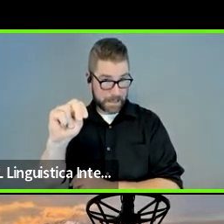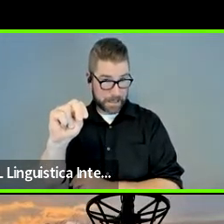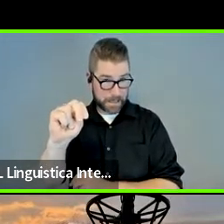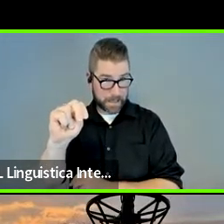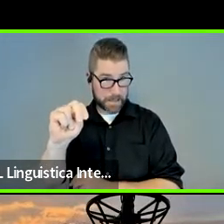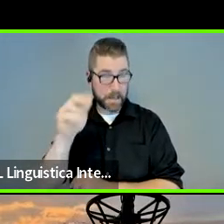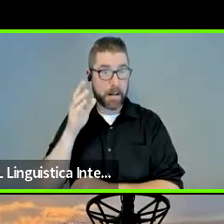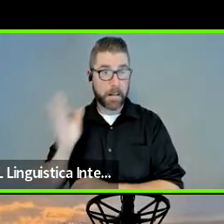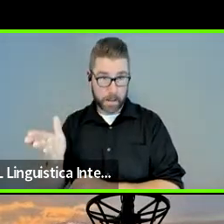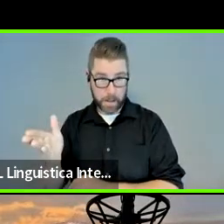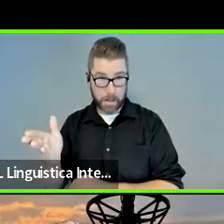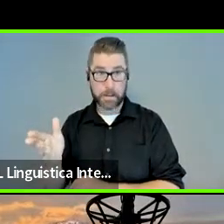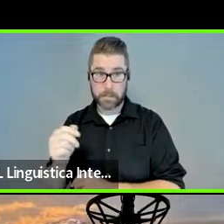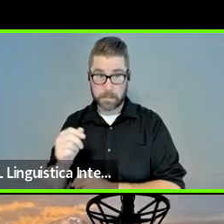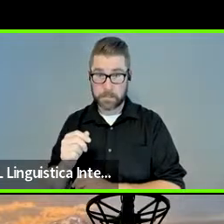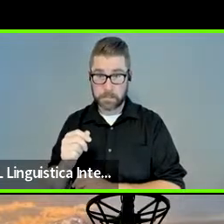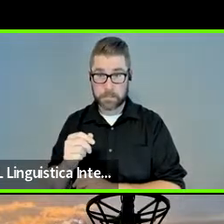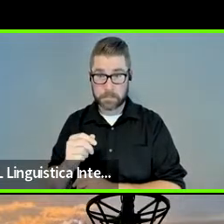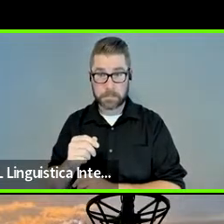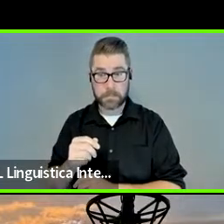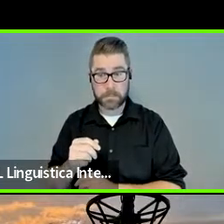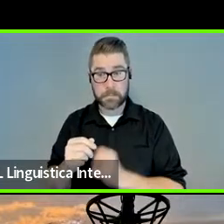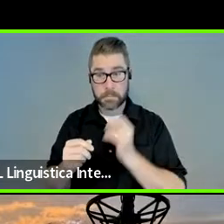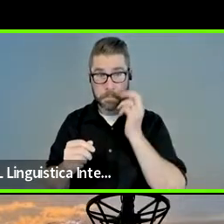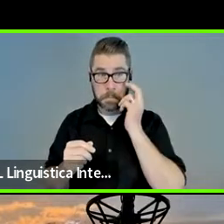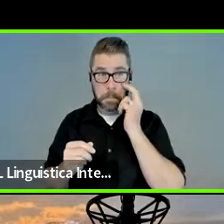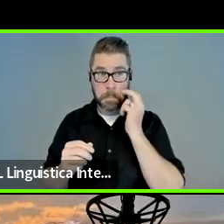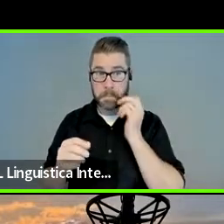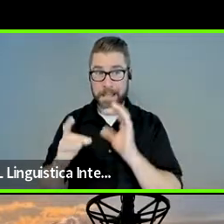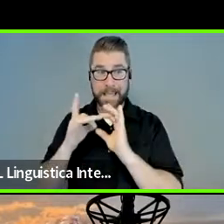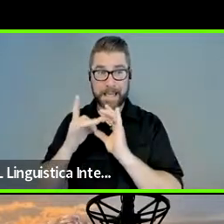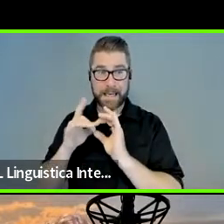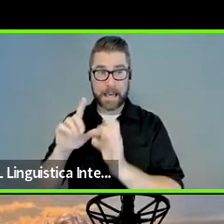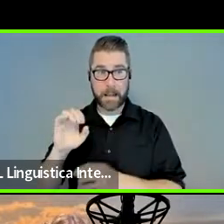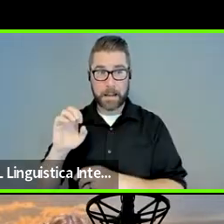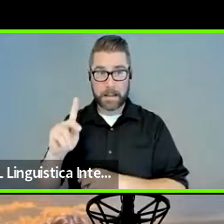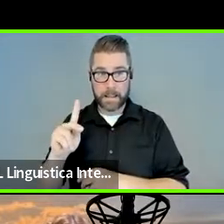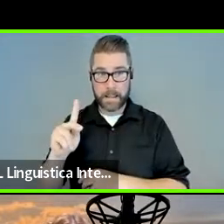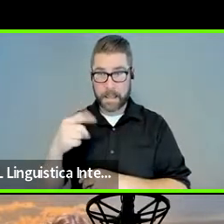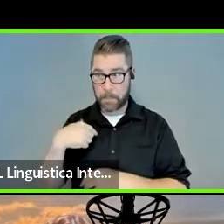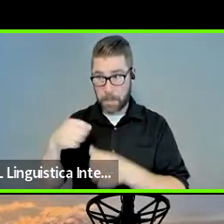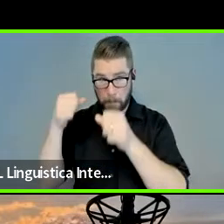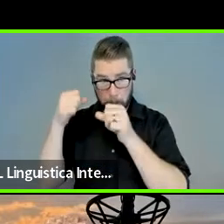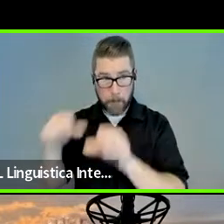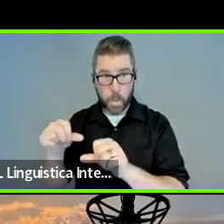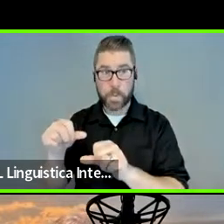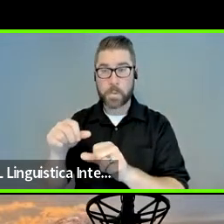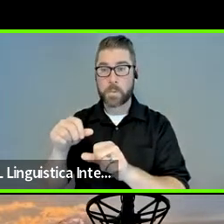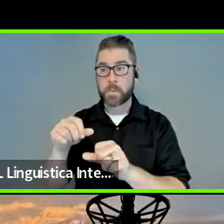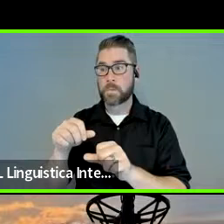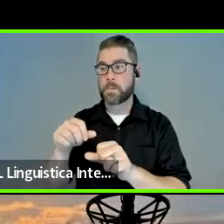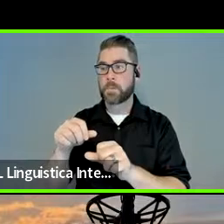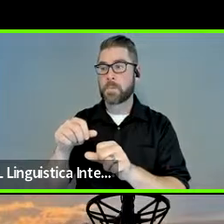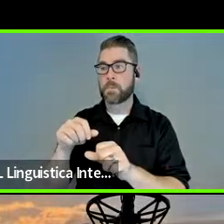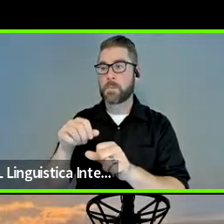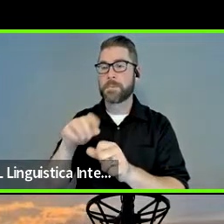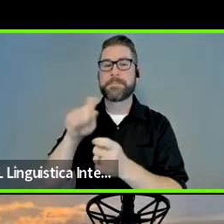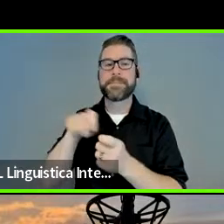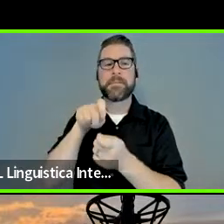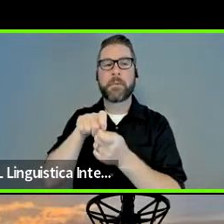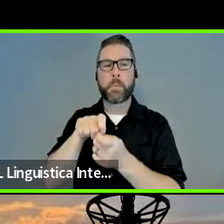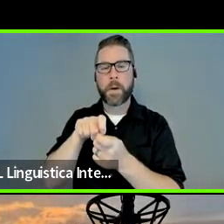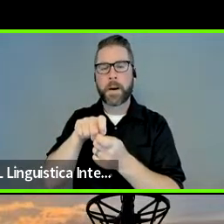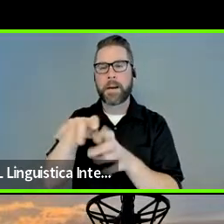And so I put the link in there, specifically where to find that information.